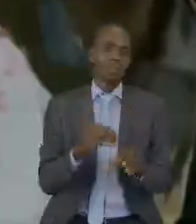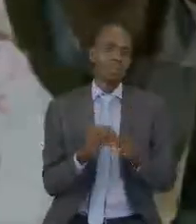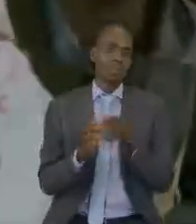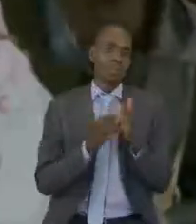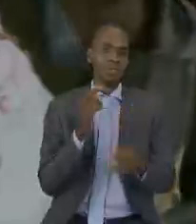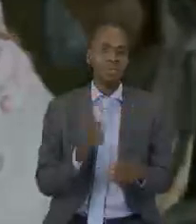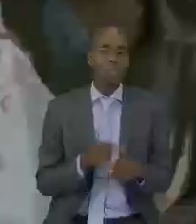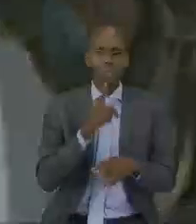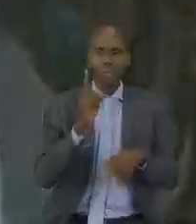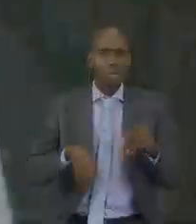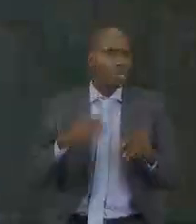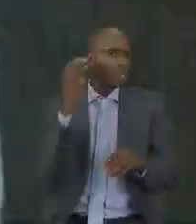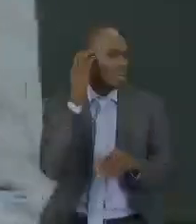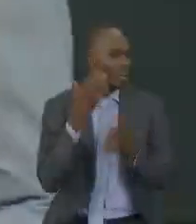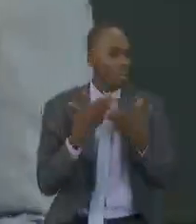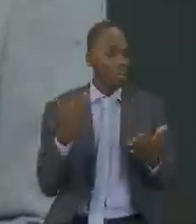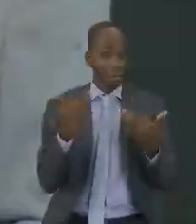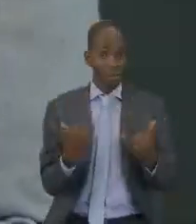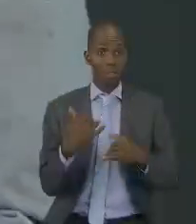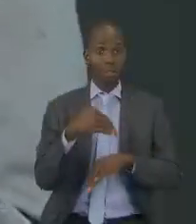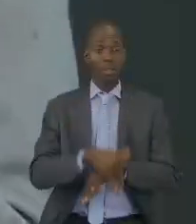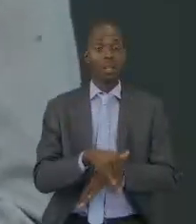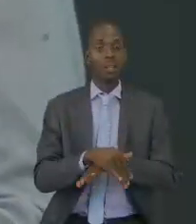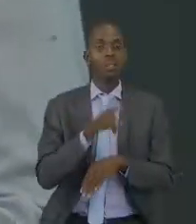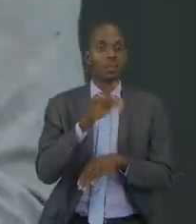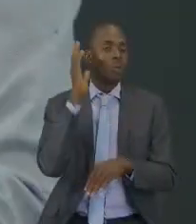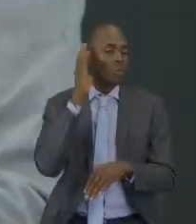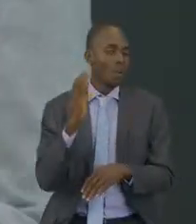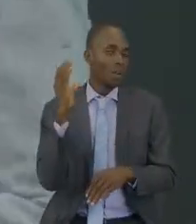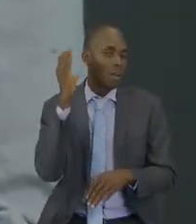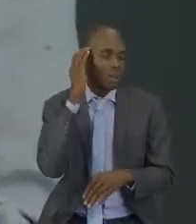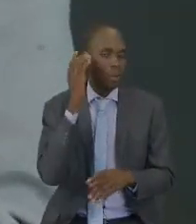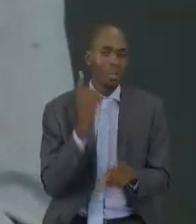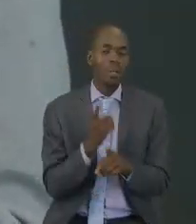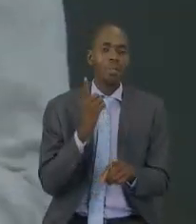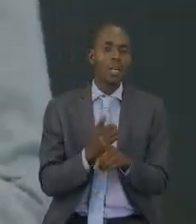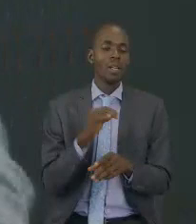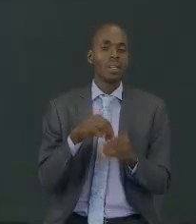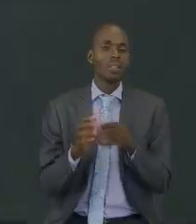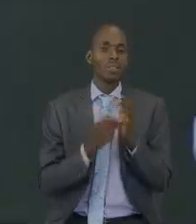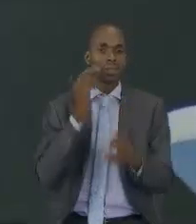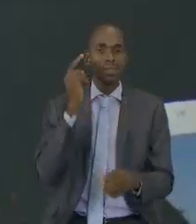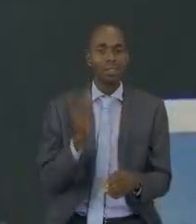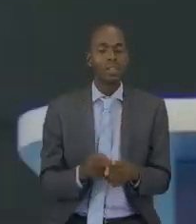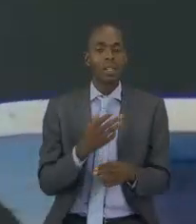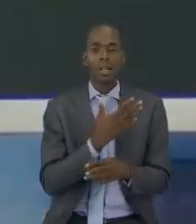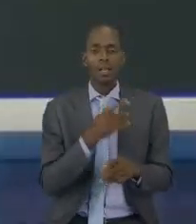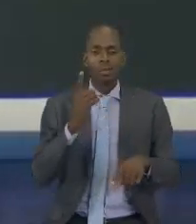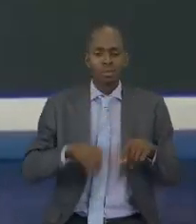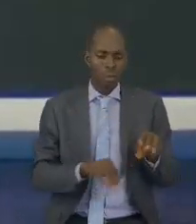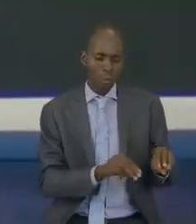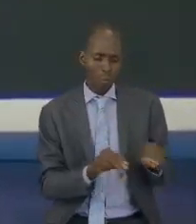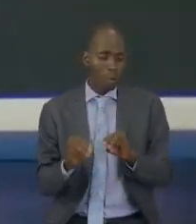couldn't hear before. Tonight, you'll hear perfectly. And you couldn't move